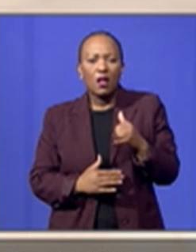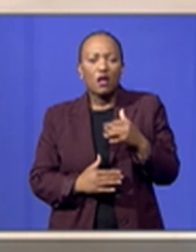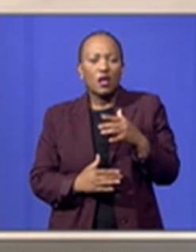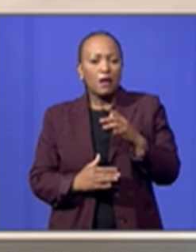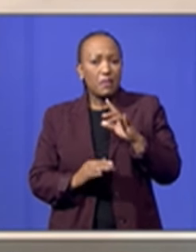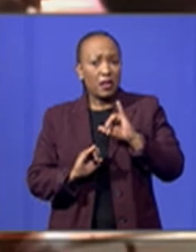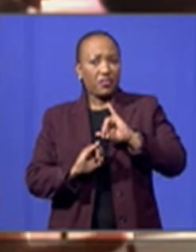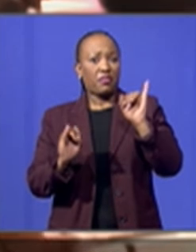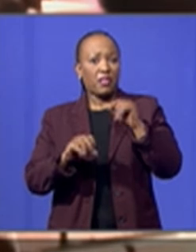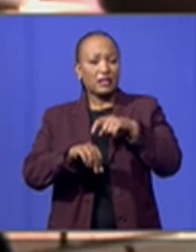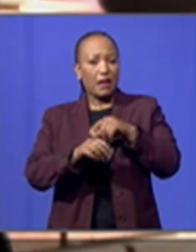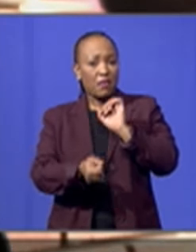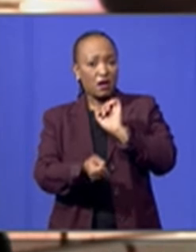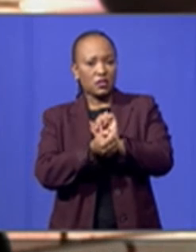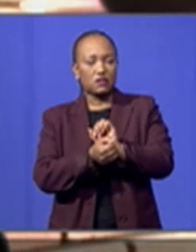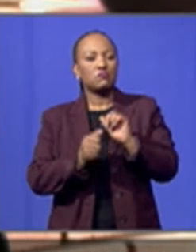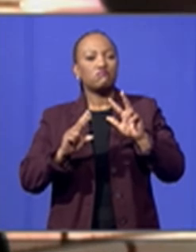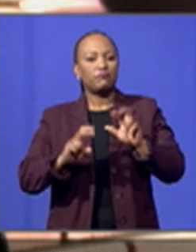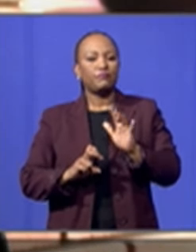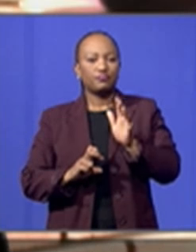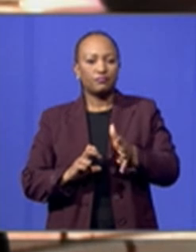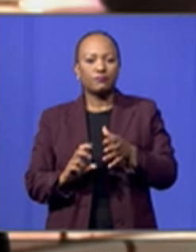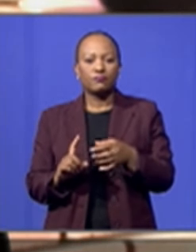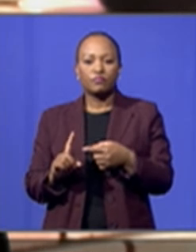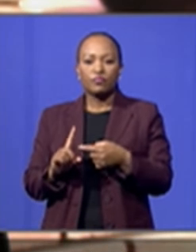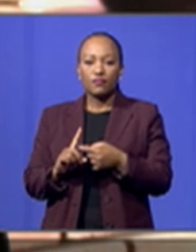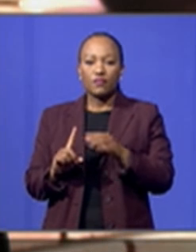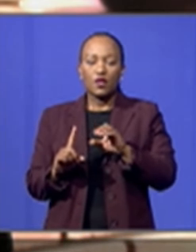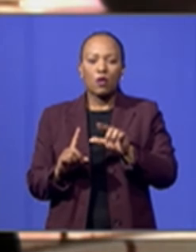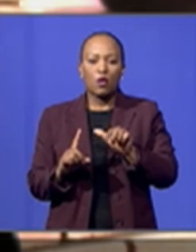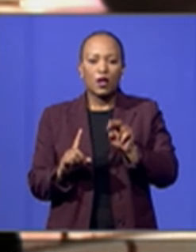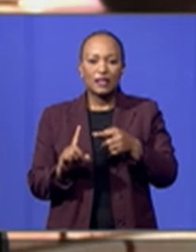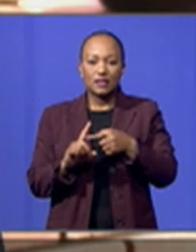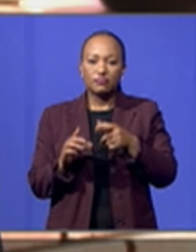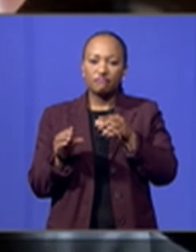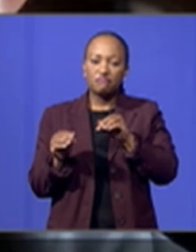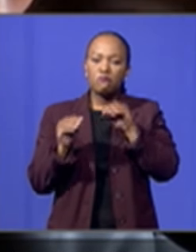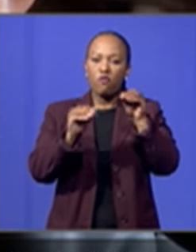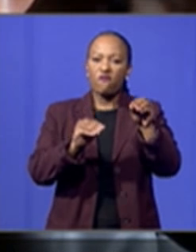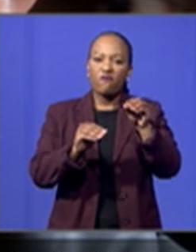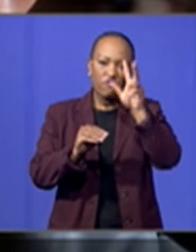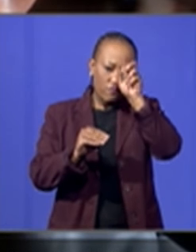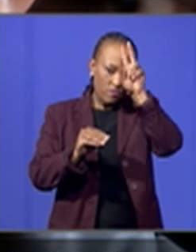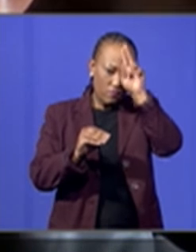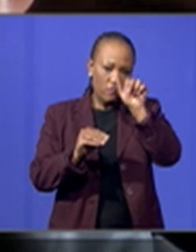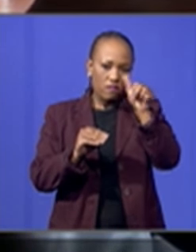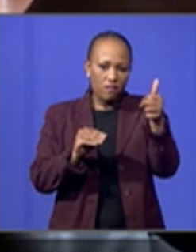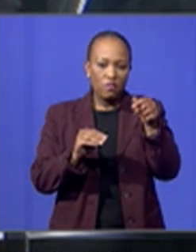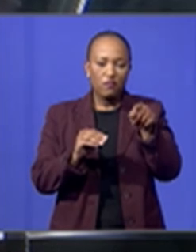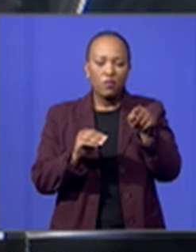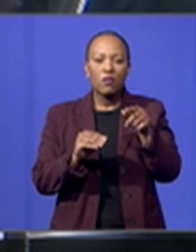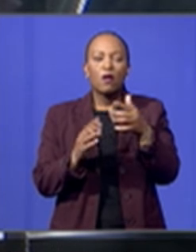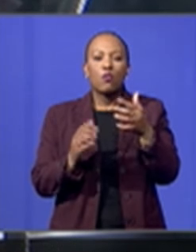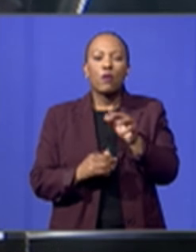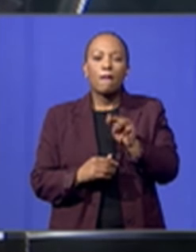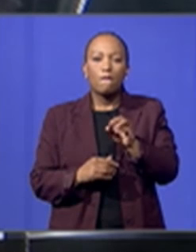inflicted during his arrest. Khabagare Collis o ne a tlosiwa kwa kgolegelong ya Boksburg go isiwa kwa setheong sa kgopololo sa